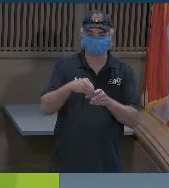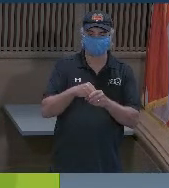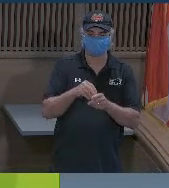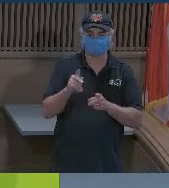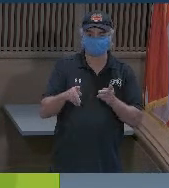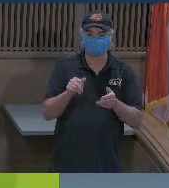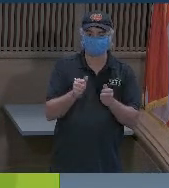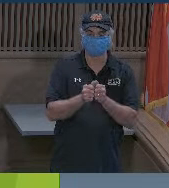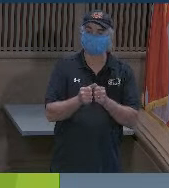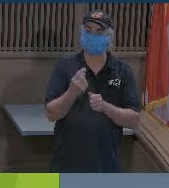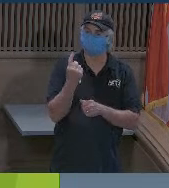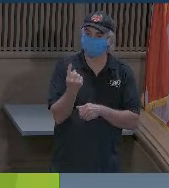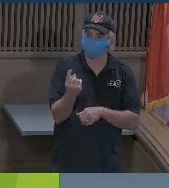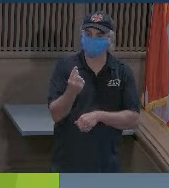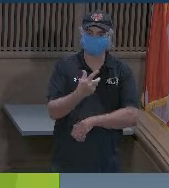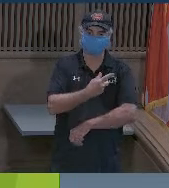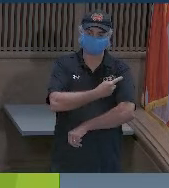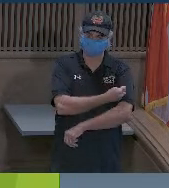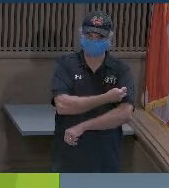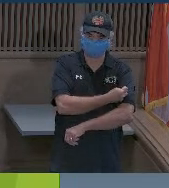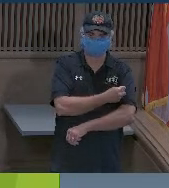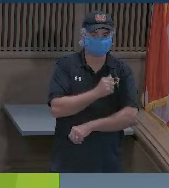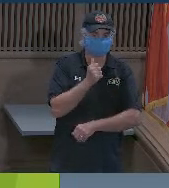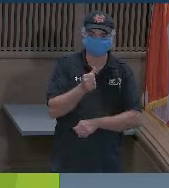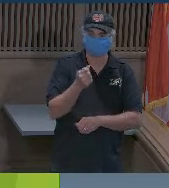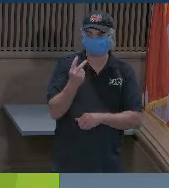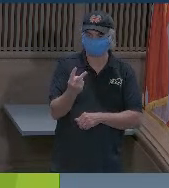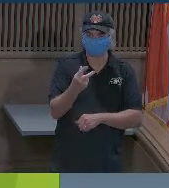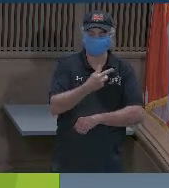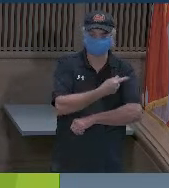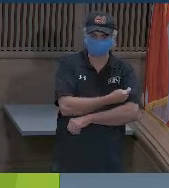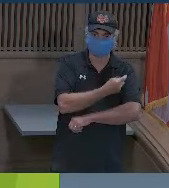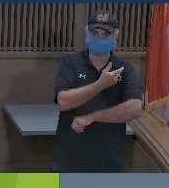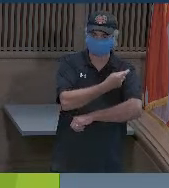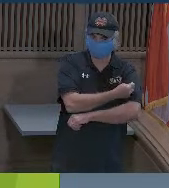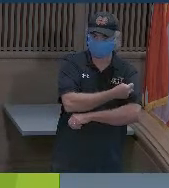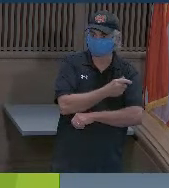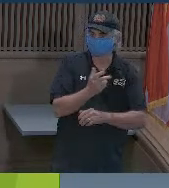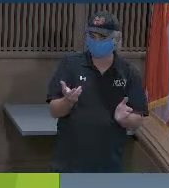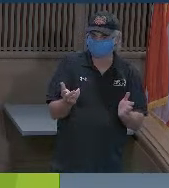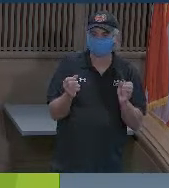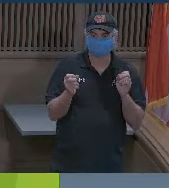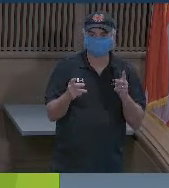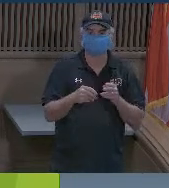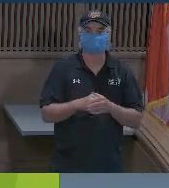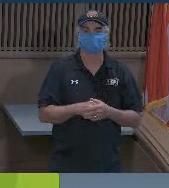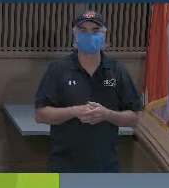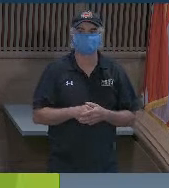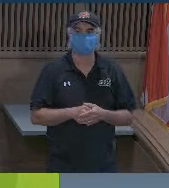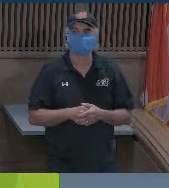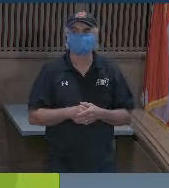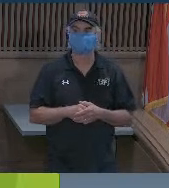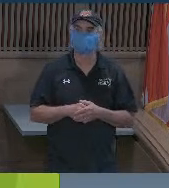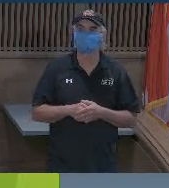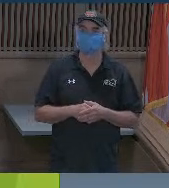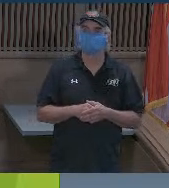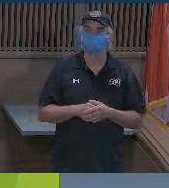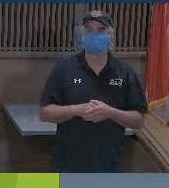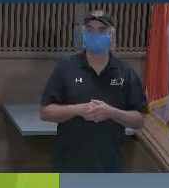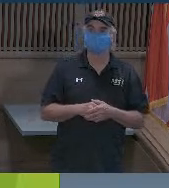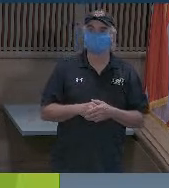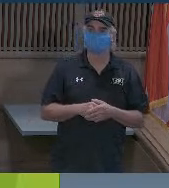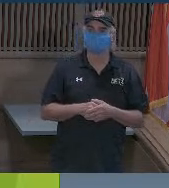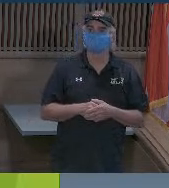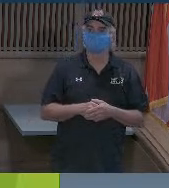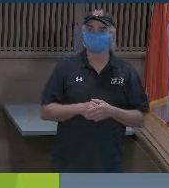Vaccination statistics, we've seen this before. These are the states, you might not can read it. The states with the highest vaccination rates,